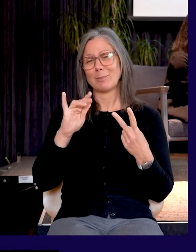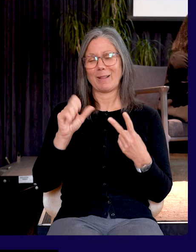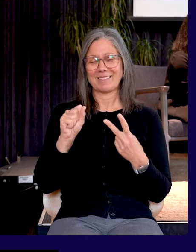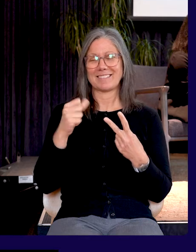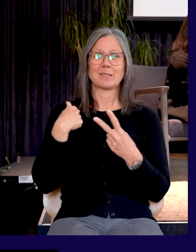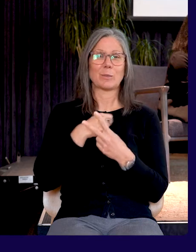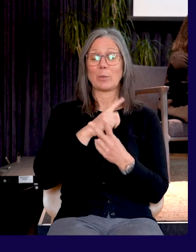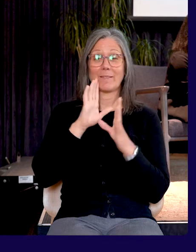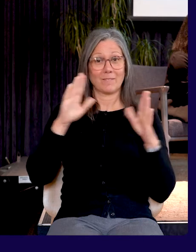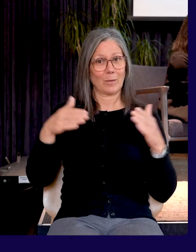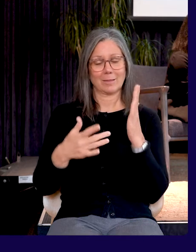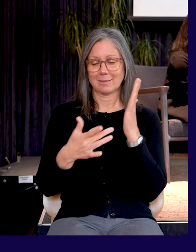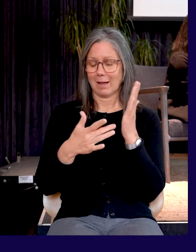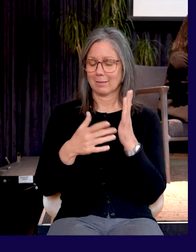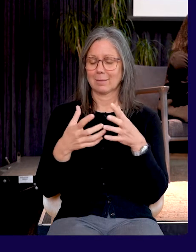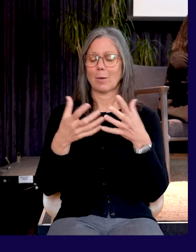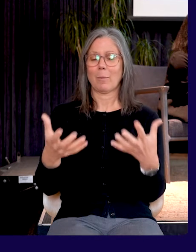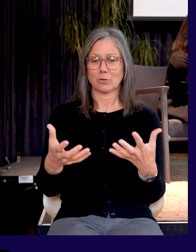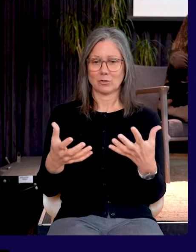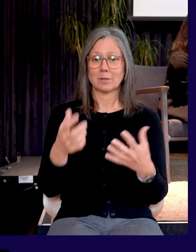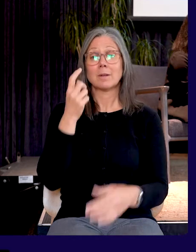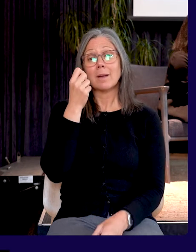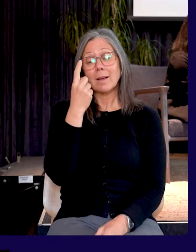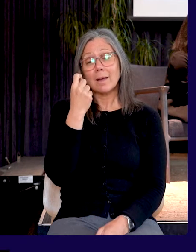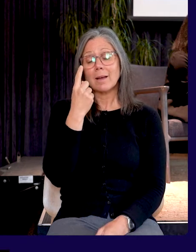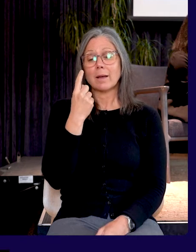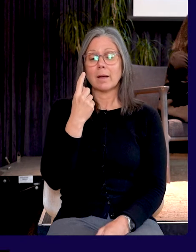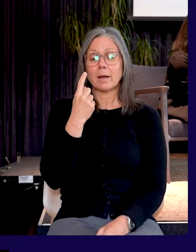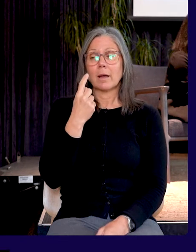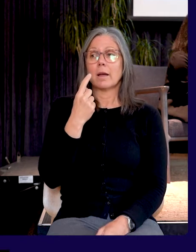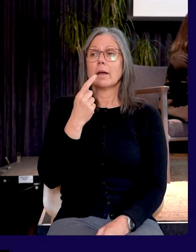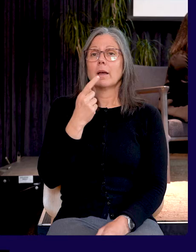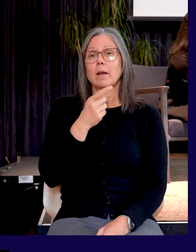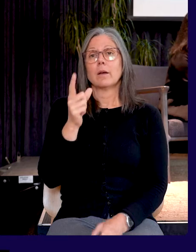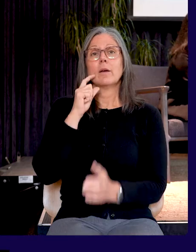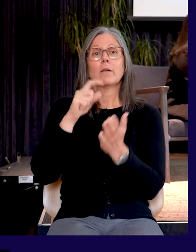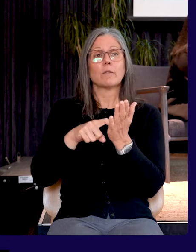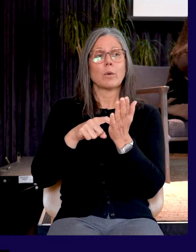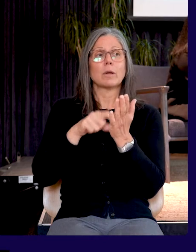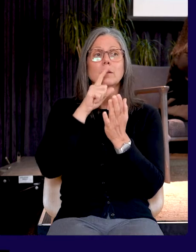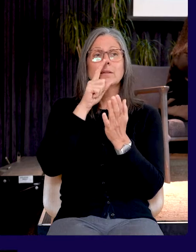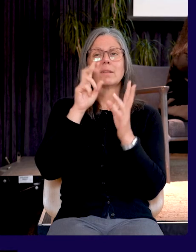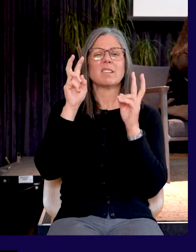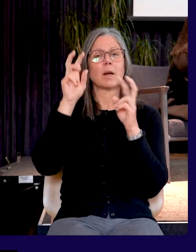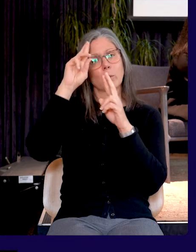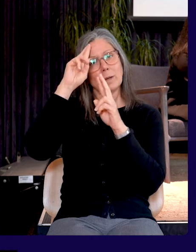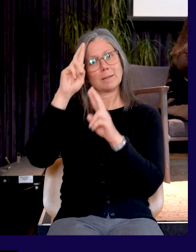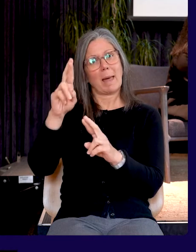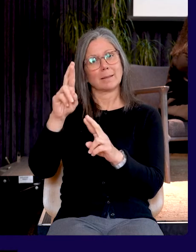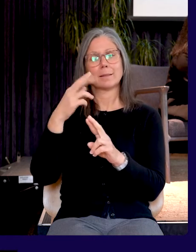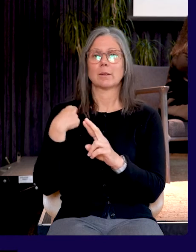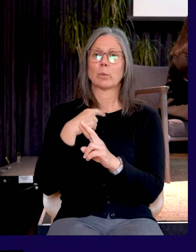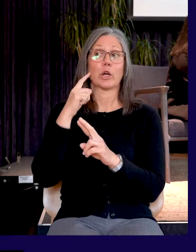a focus on tech. Number one, you've seen in the kind of respect category, and we heard about that